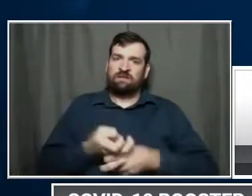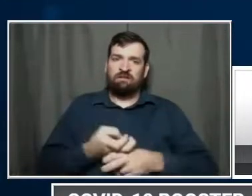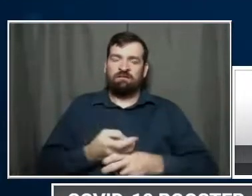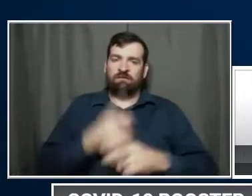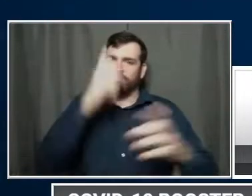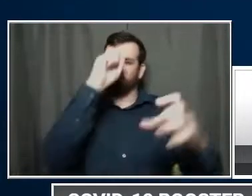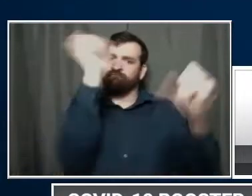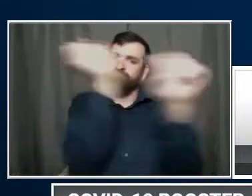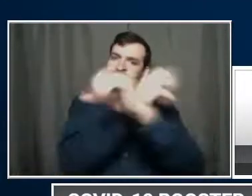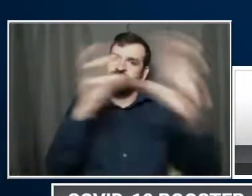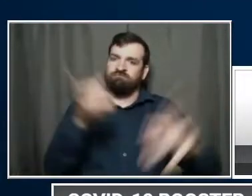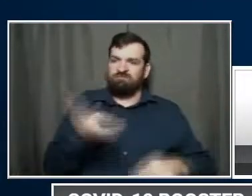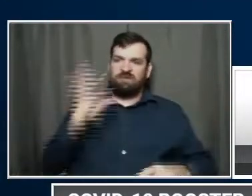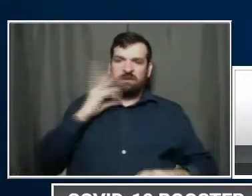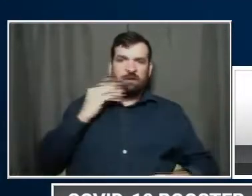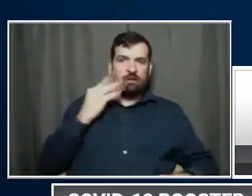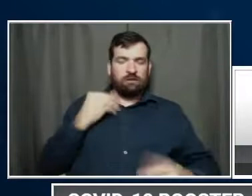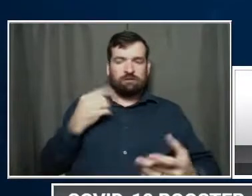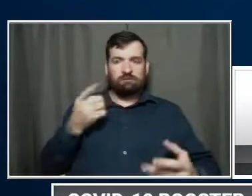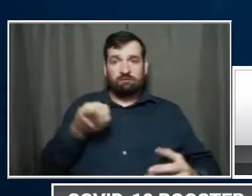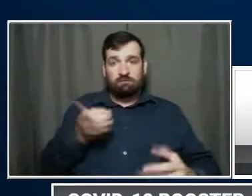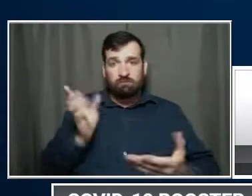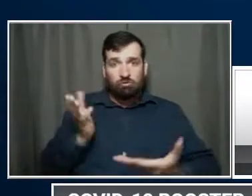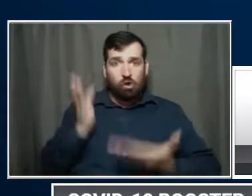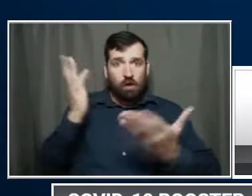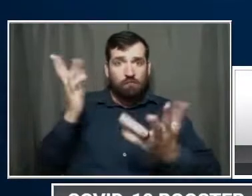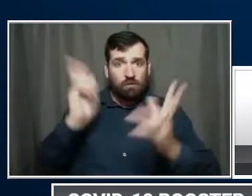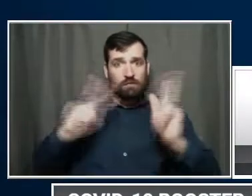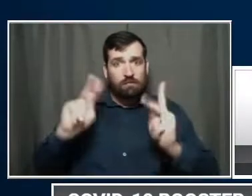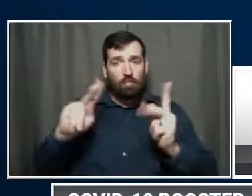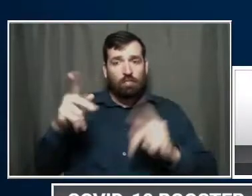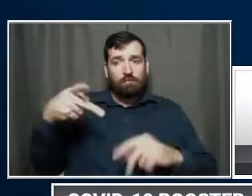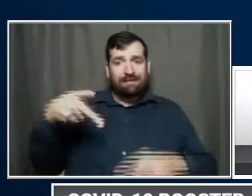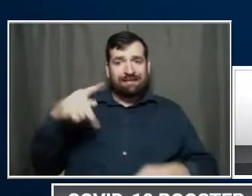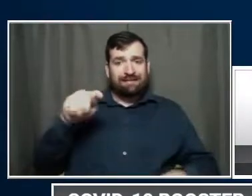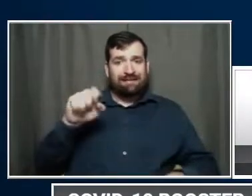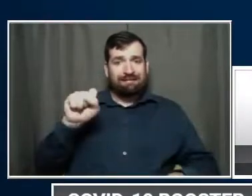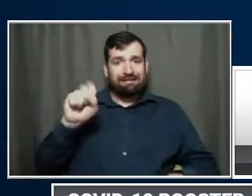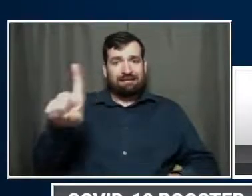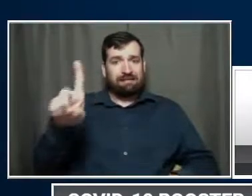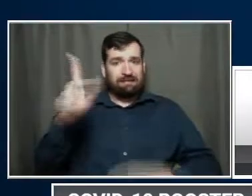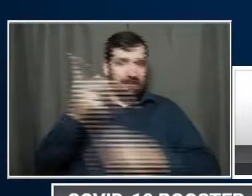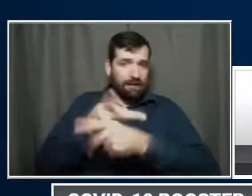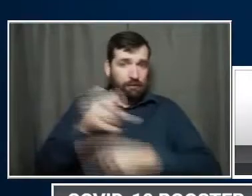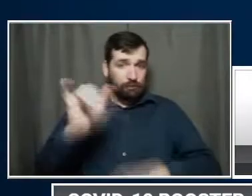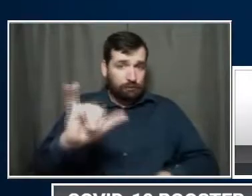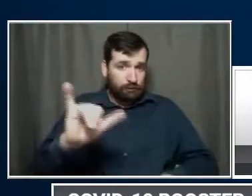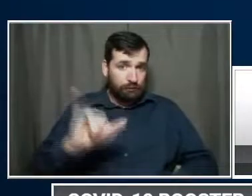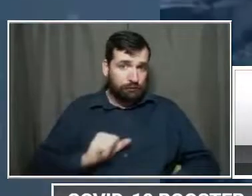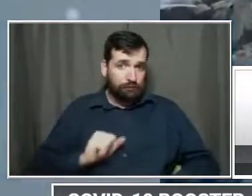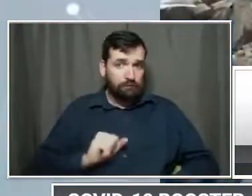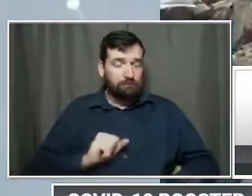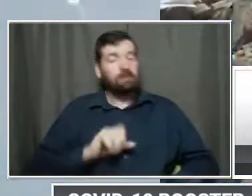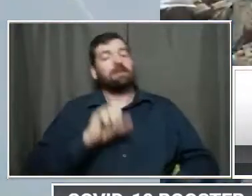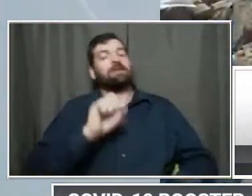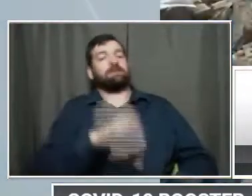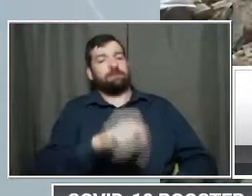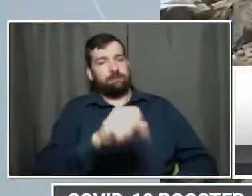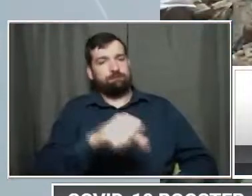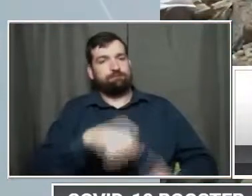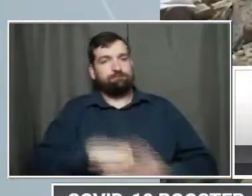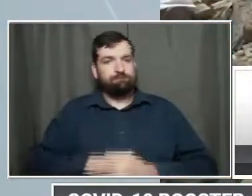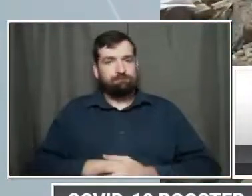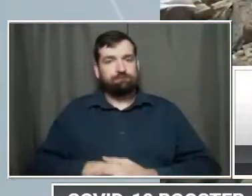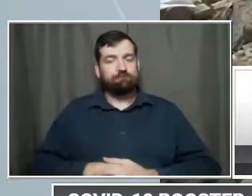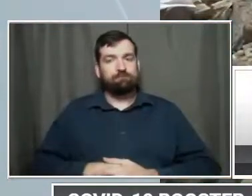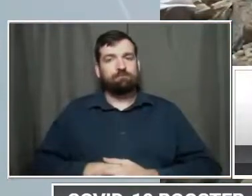going through. Are you offering people PTSD care as well? We are. I would